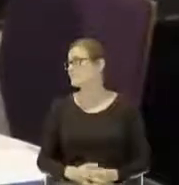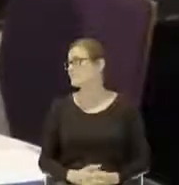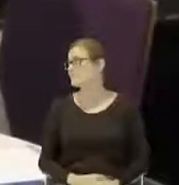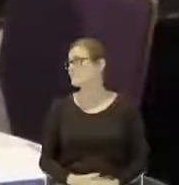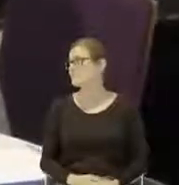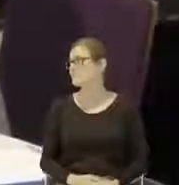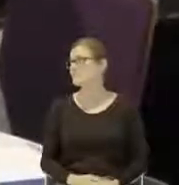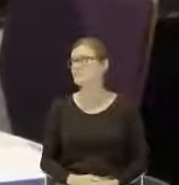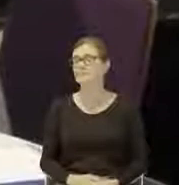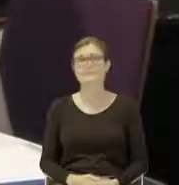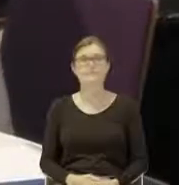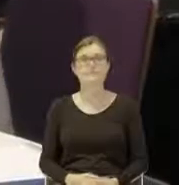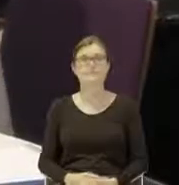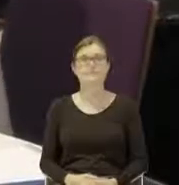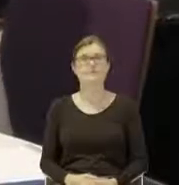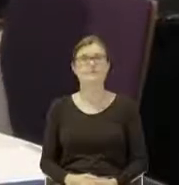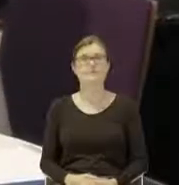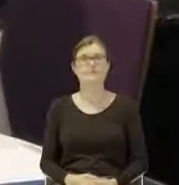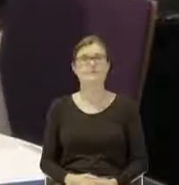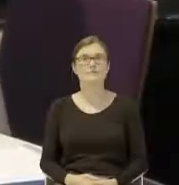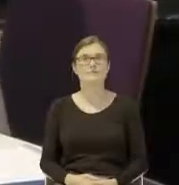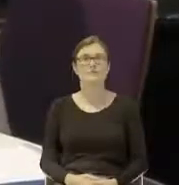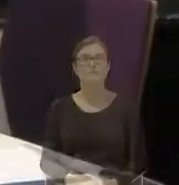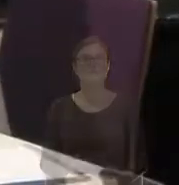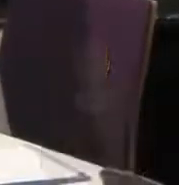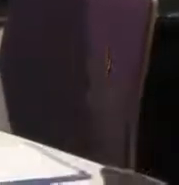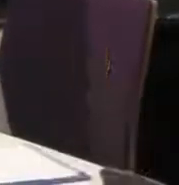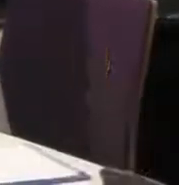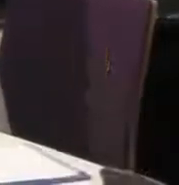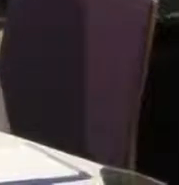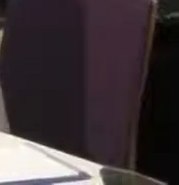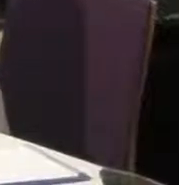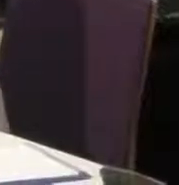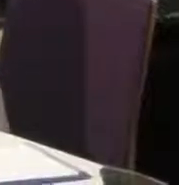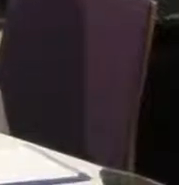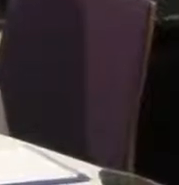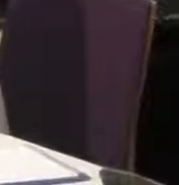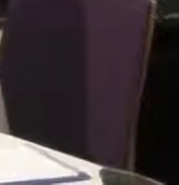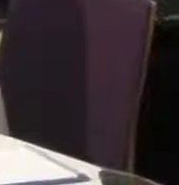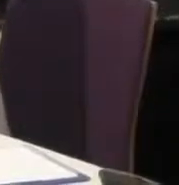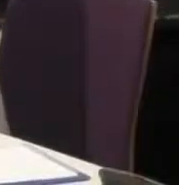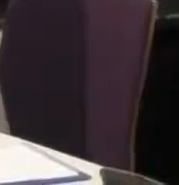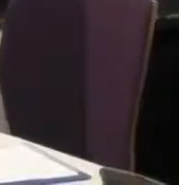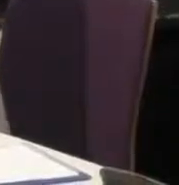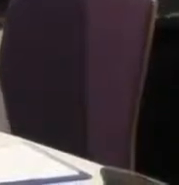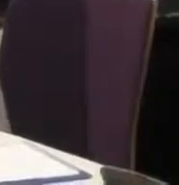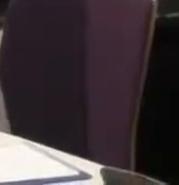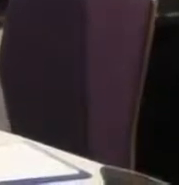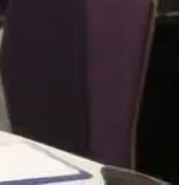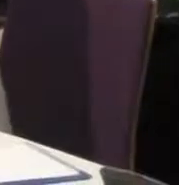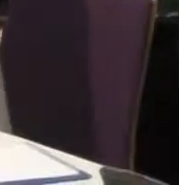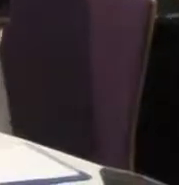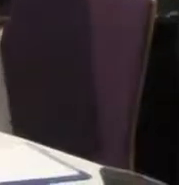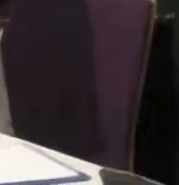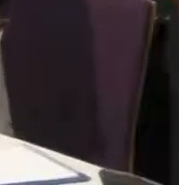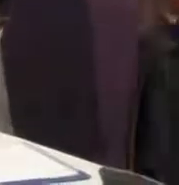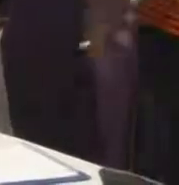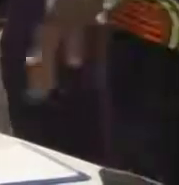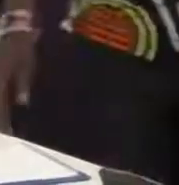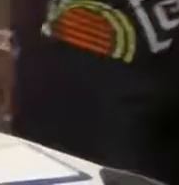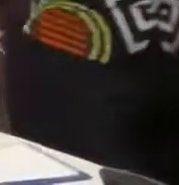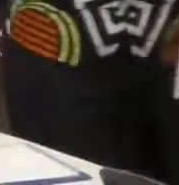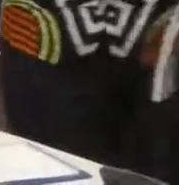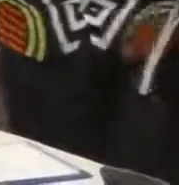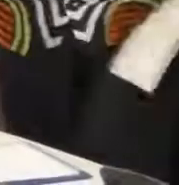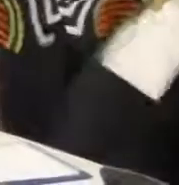facing in humanity and to bring a voice to the multilateral system and to the international community. The